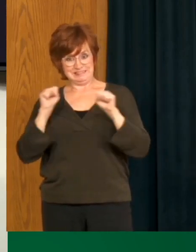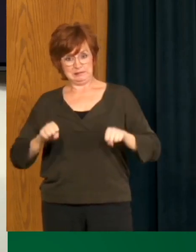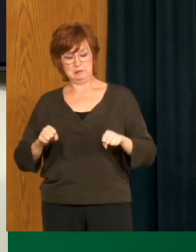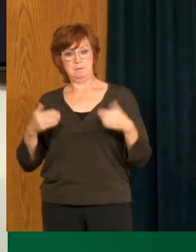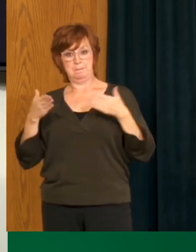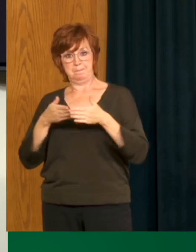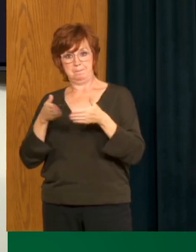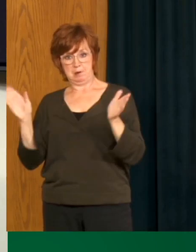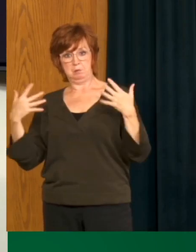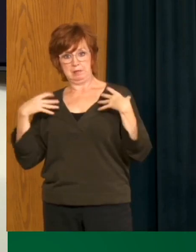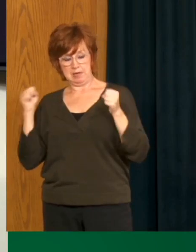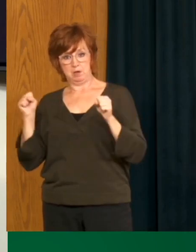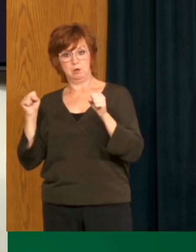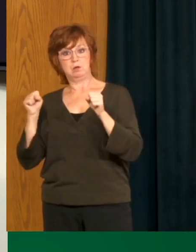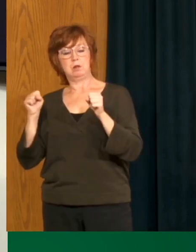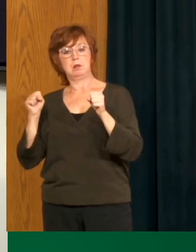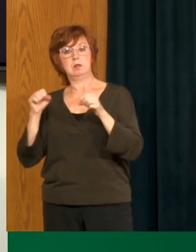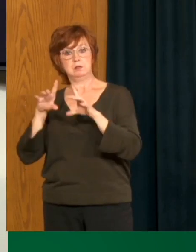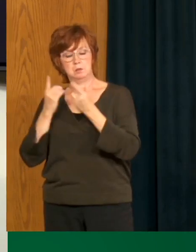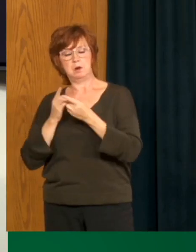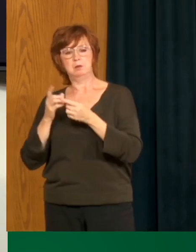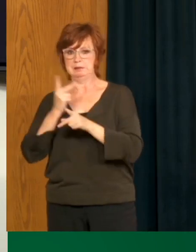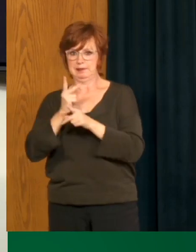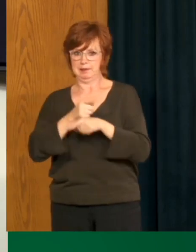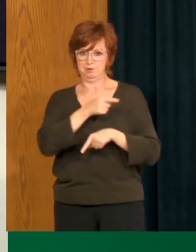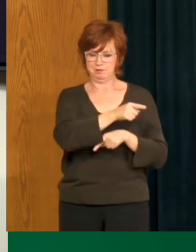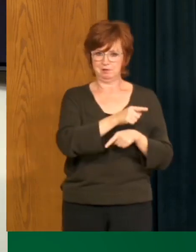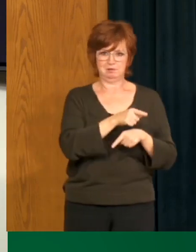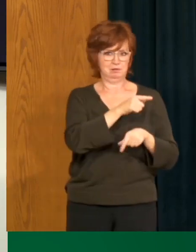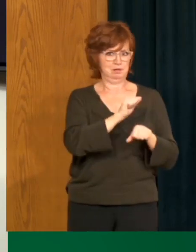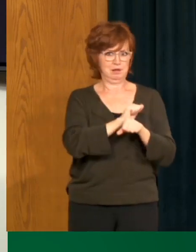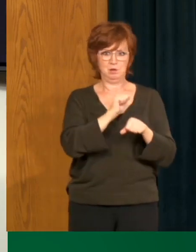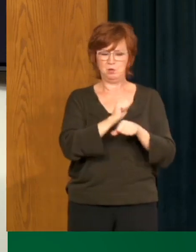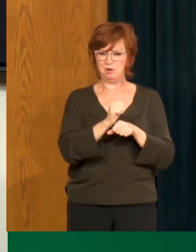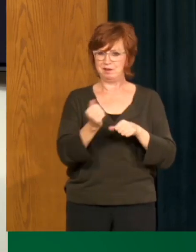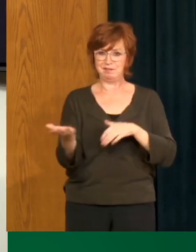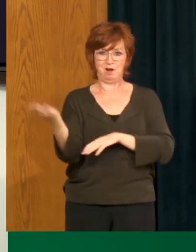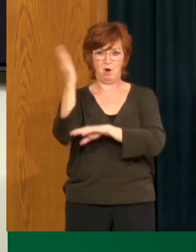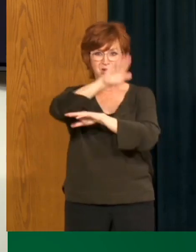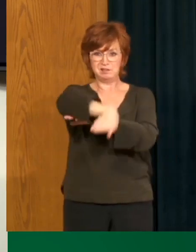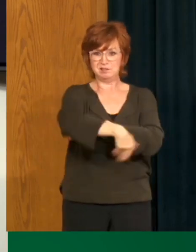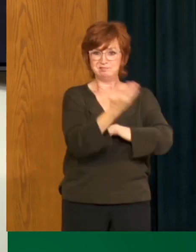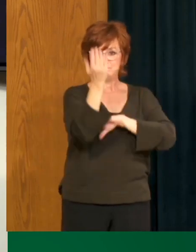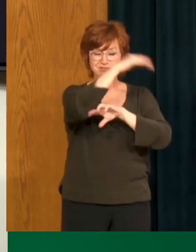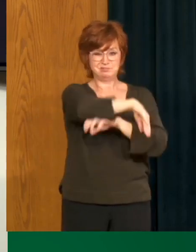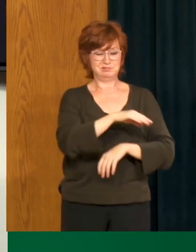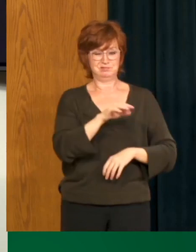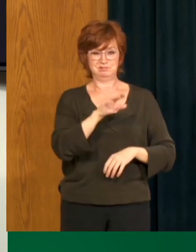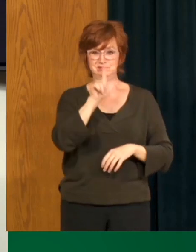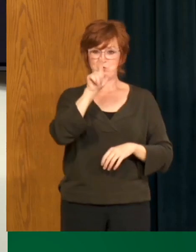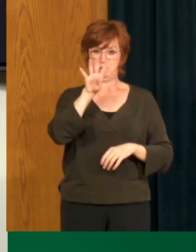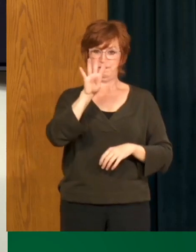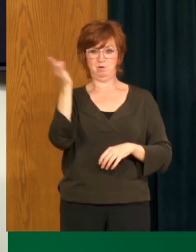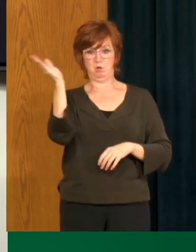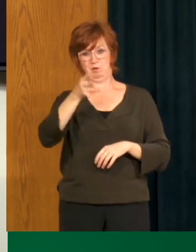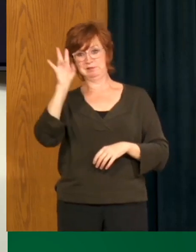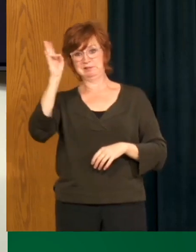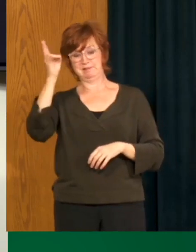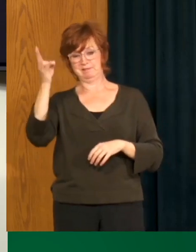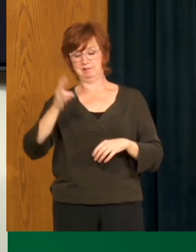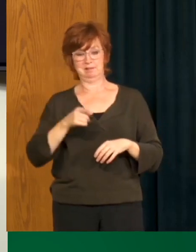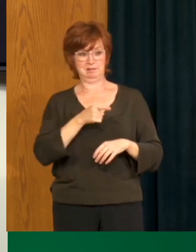contact investigation continues late into the evenings, even on weekends. So it's not like case contact investigation stops over the